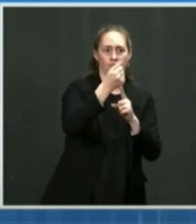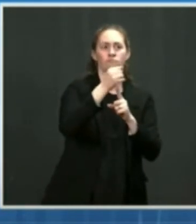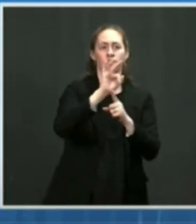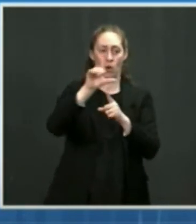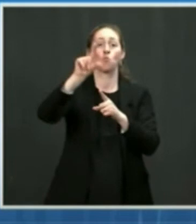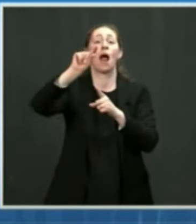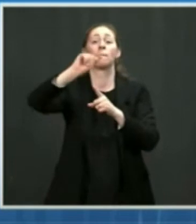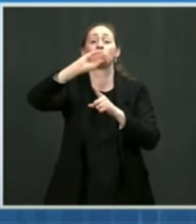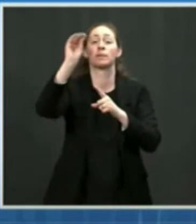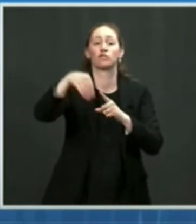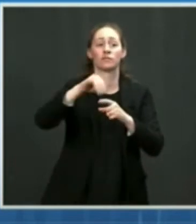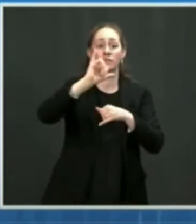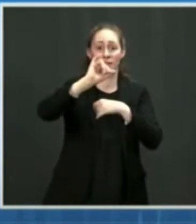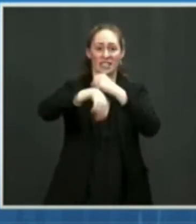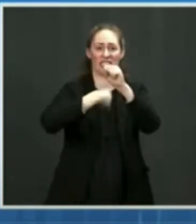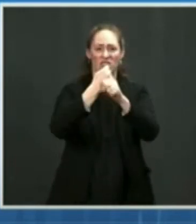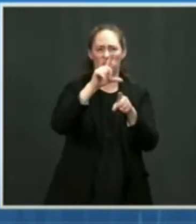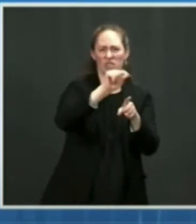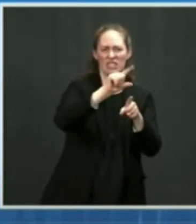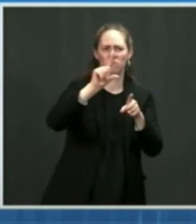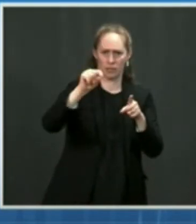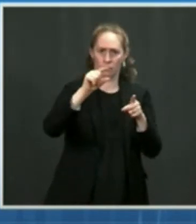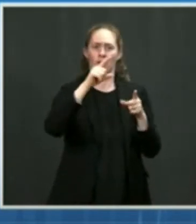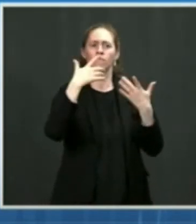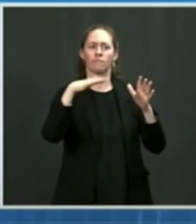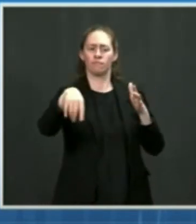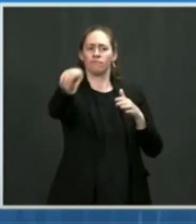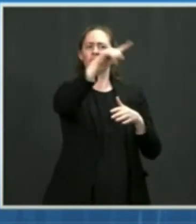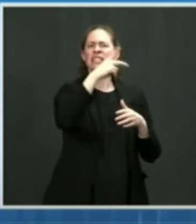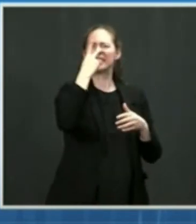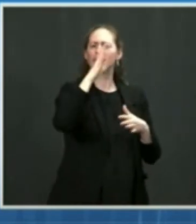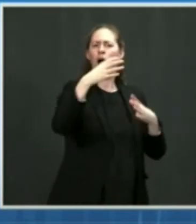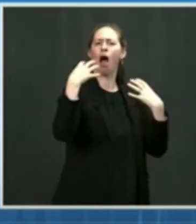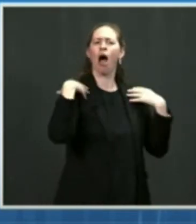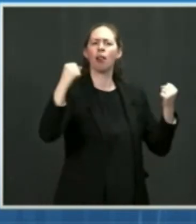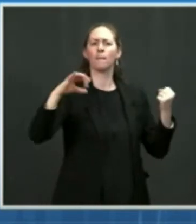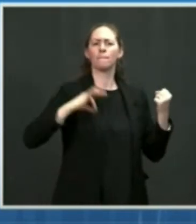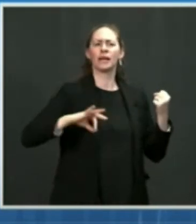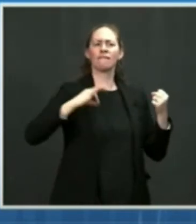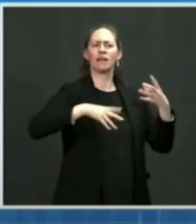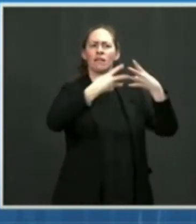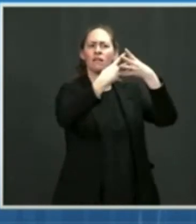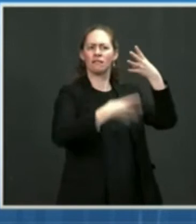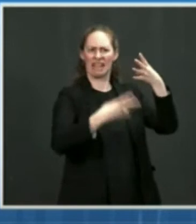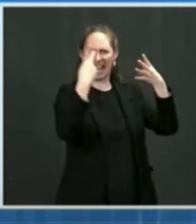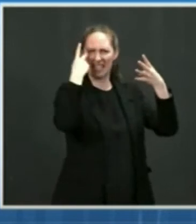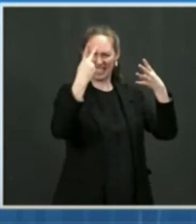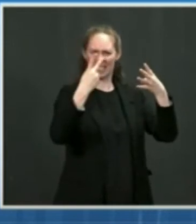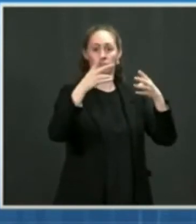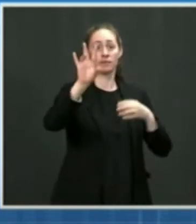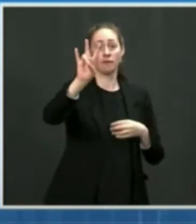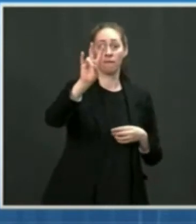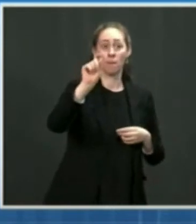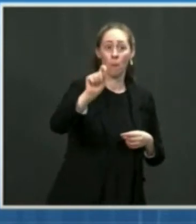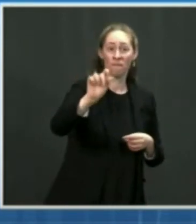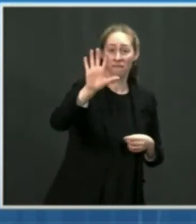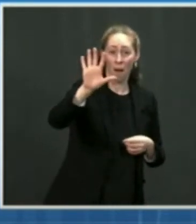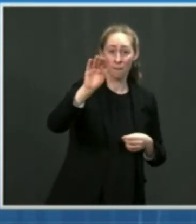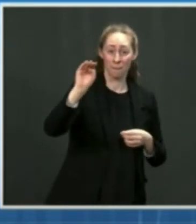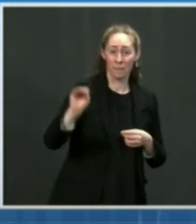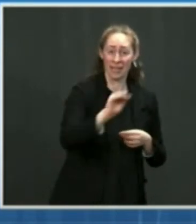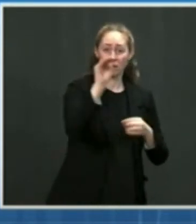got vaccinated, look at the health benefit that year. There were 7.5 million illnesses were